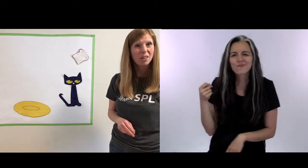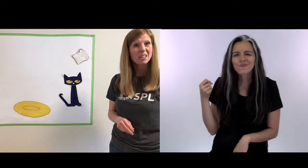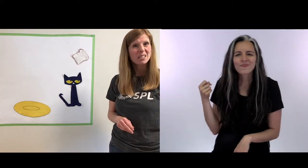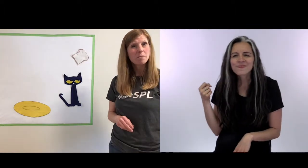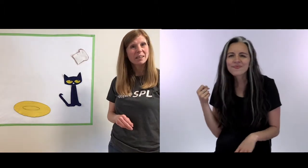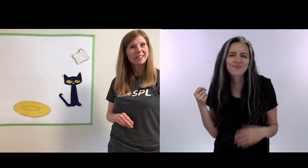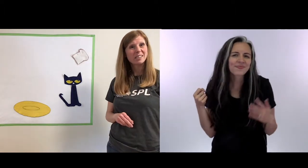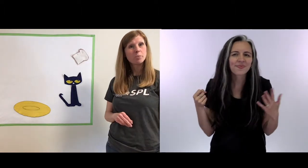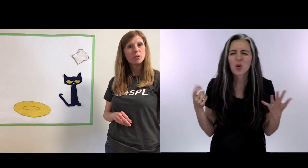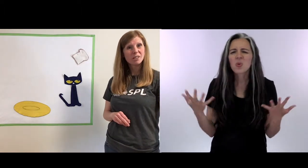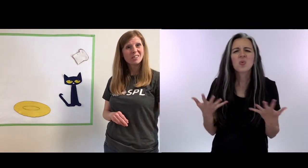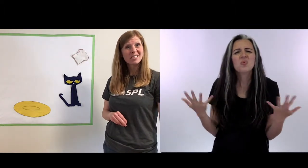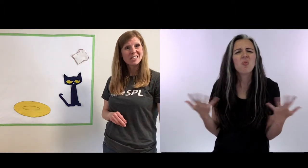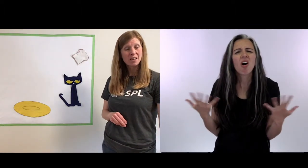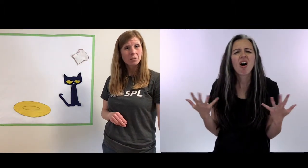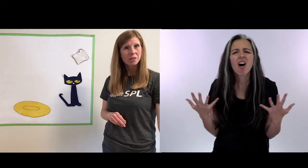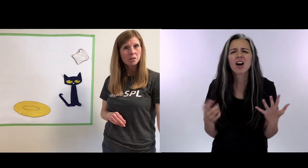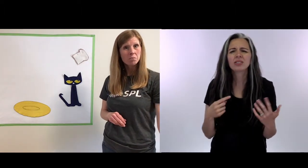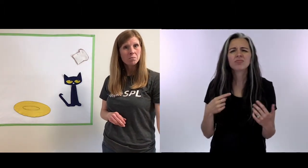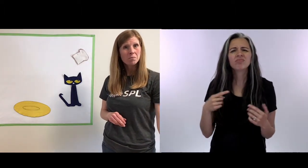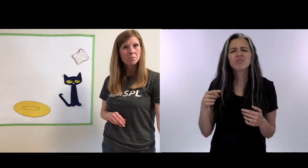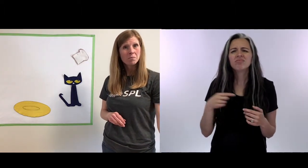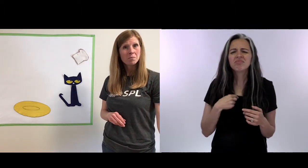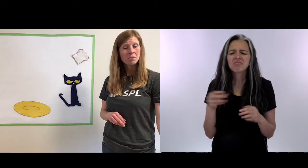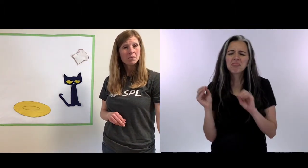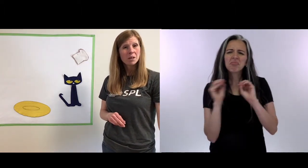about the things he might like to put on his sandwich.